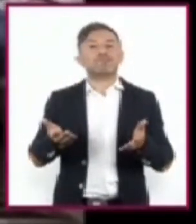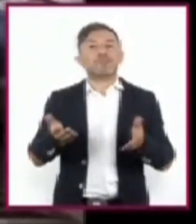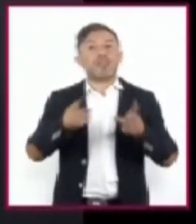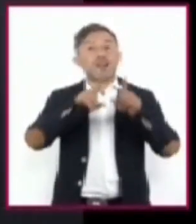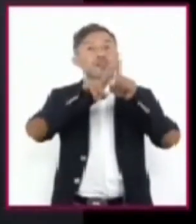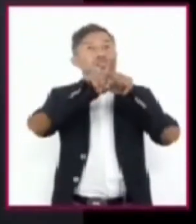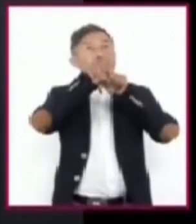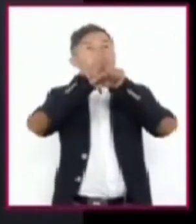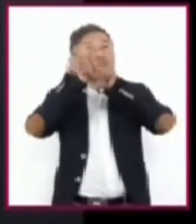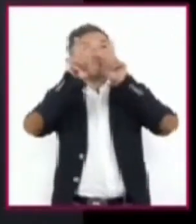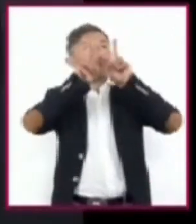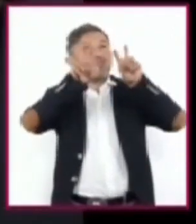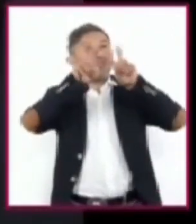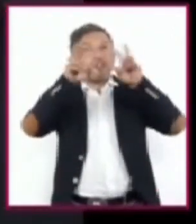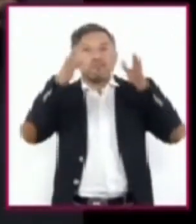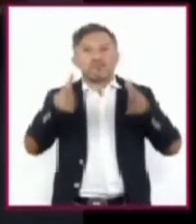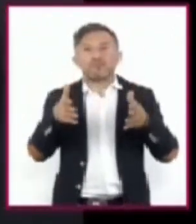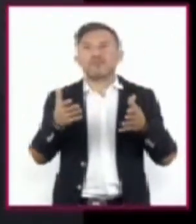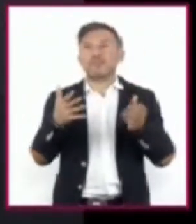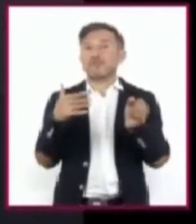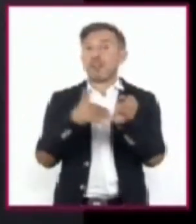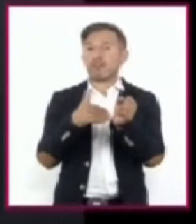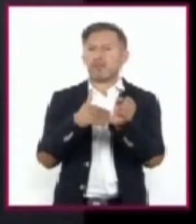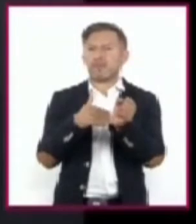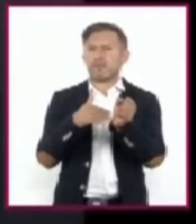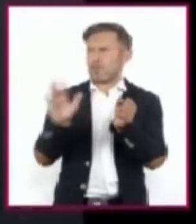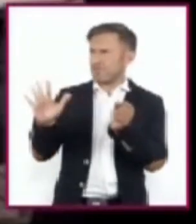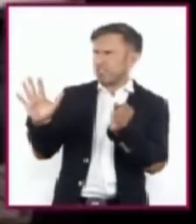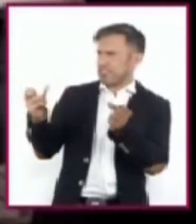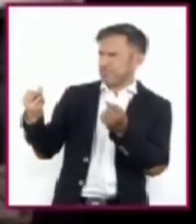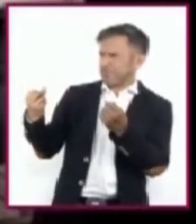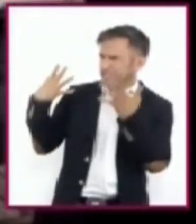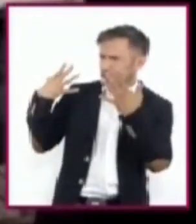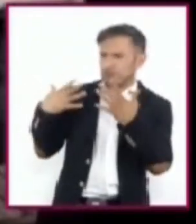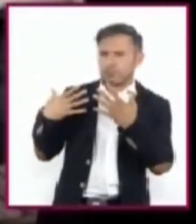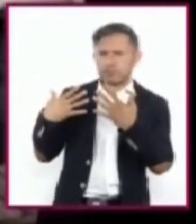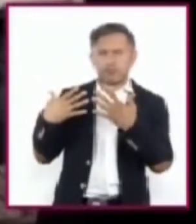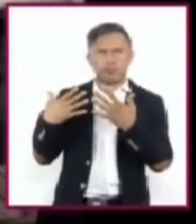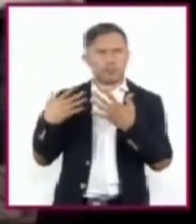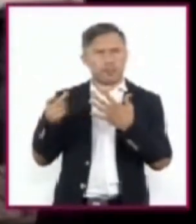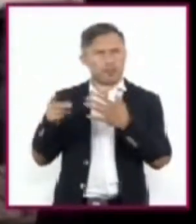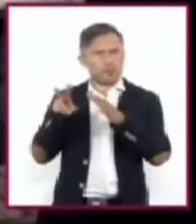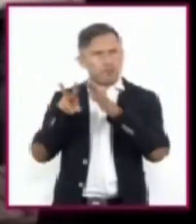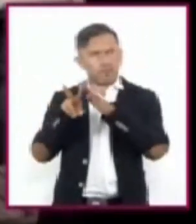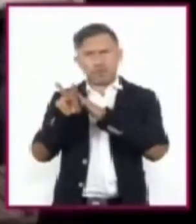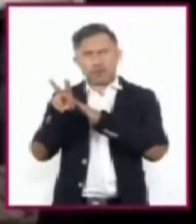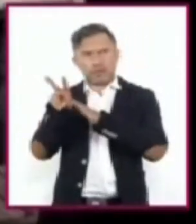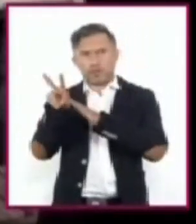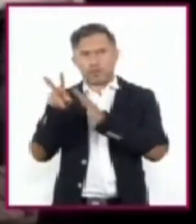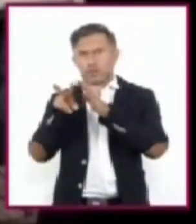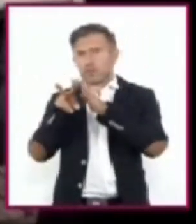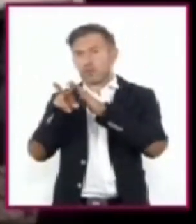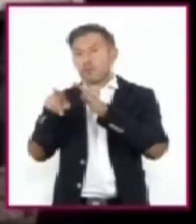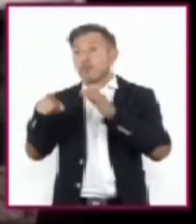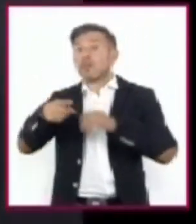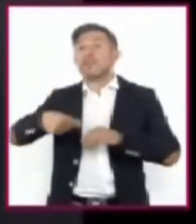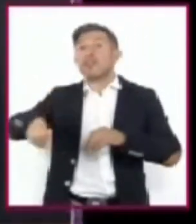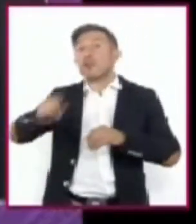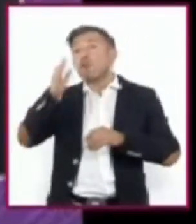doctors. Let go! And prophets. They can see the